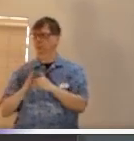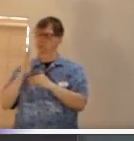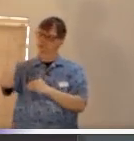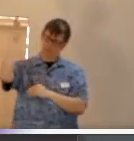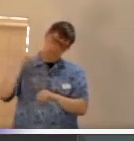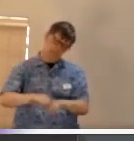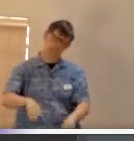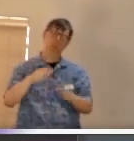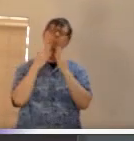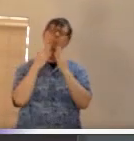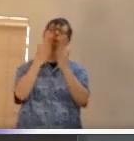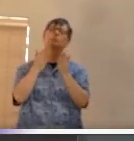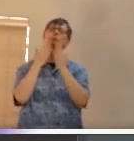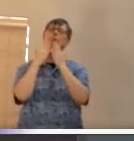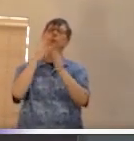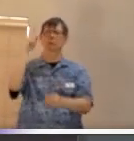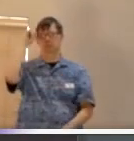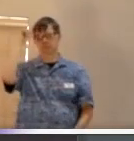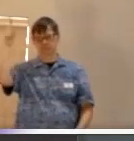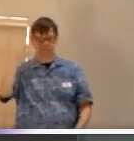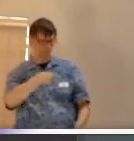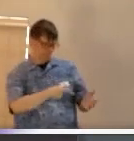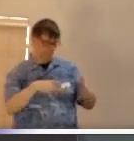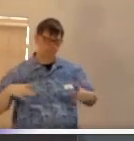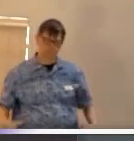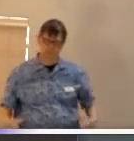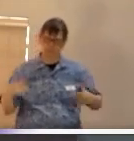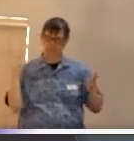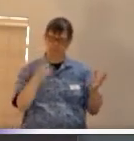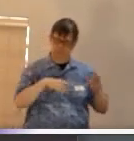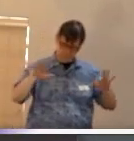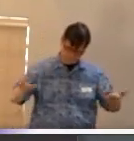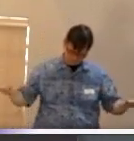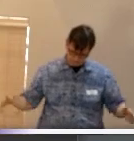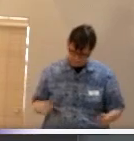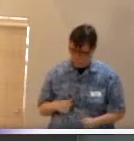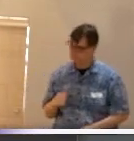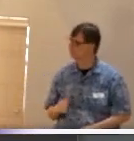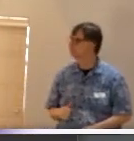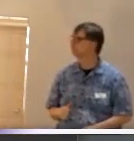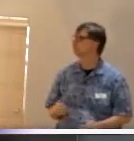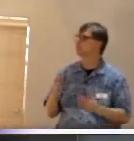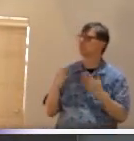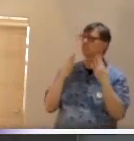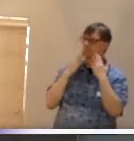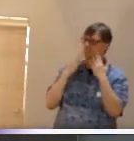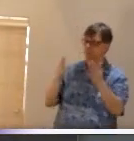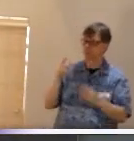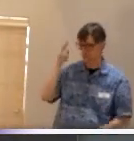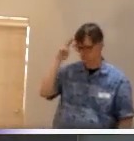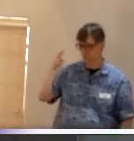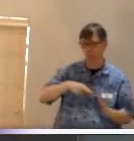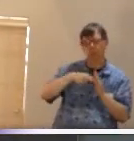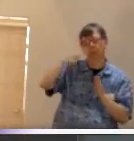say thank you. Thank you for this life, this experience, this existence. Thank you for the words of wisdom that have provided